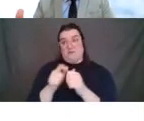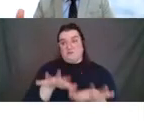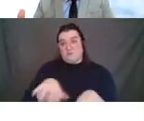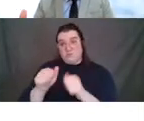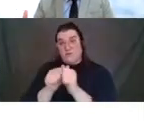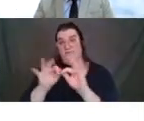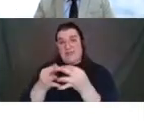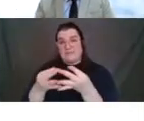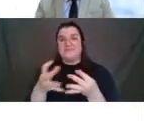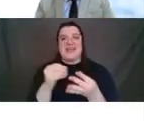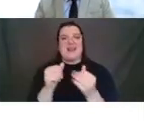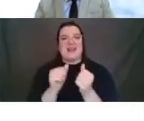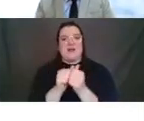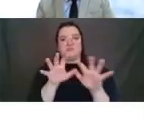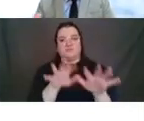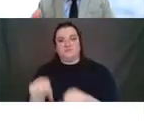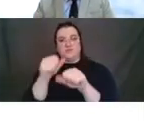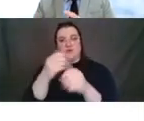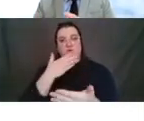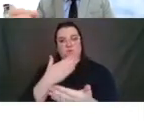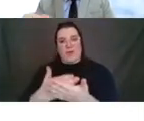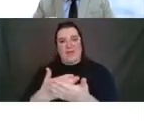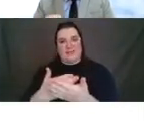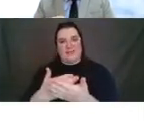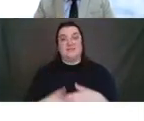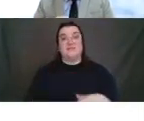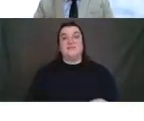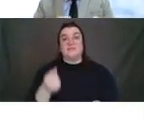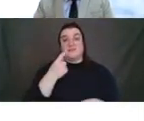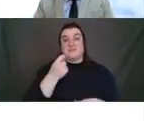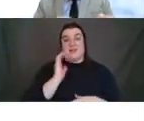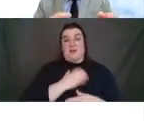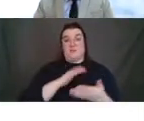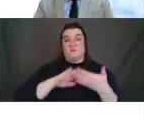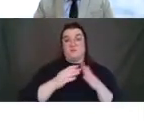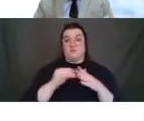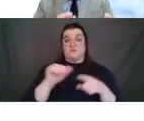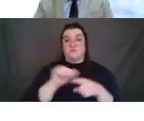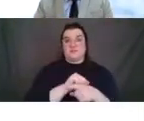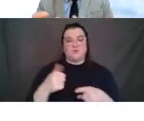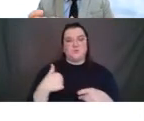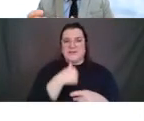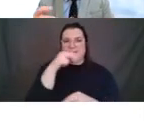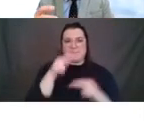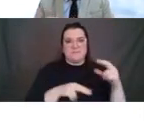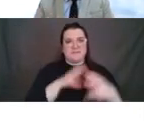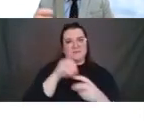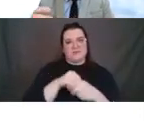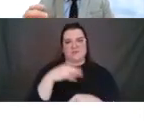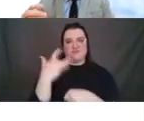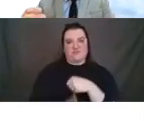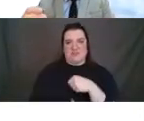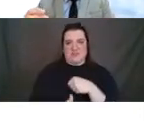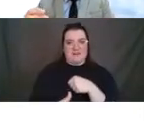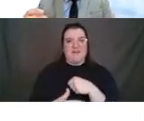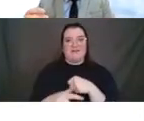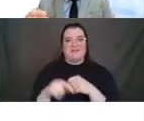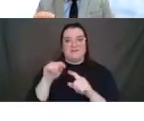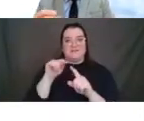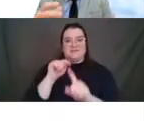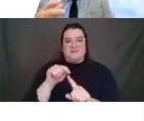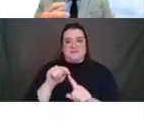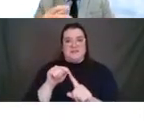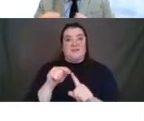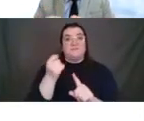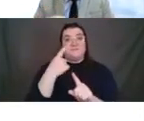we've built into our communities of practice, because I don't think that this is something that we built in early on, is really just making sure how we're building an accessibility